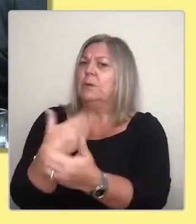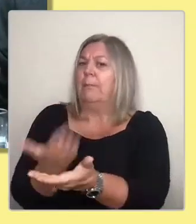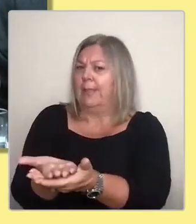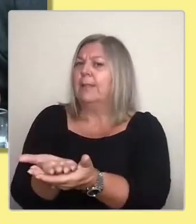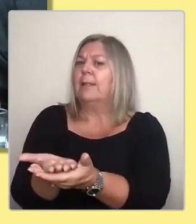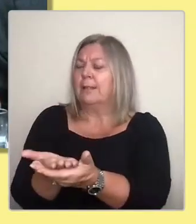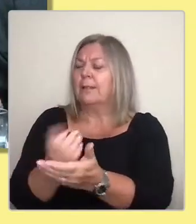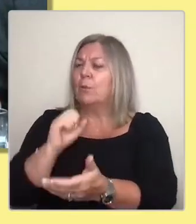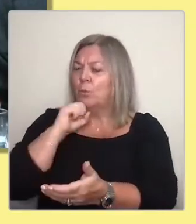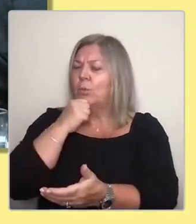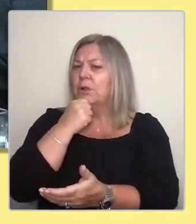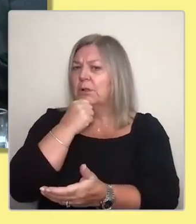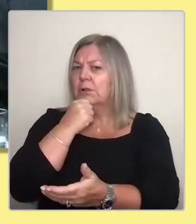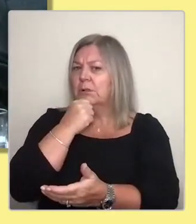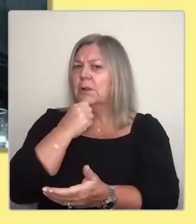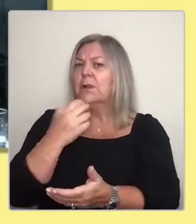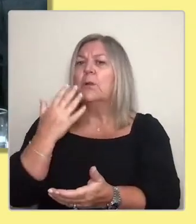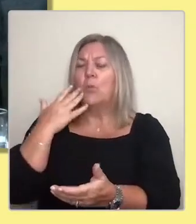comes in front of Parliament.